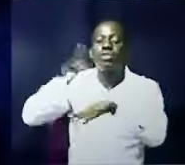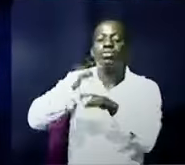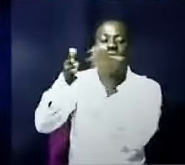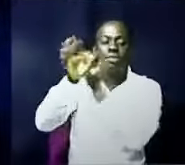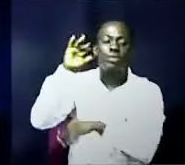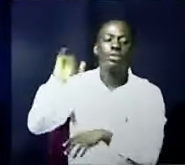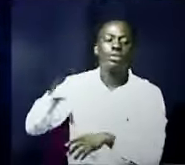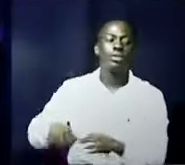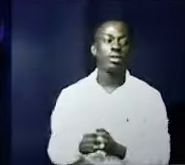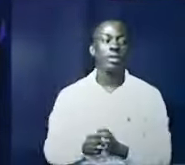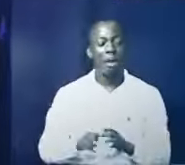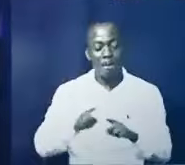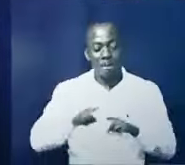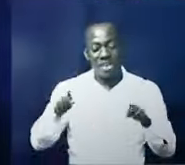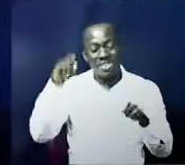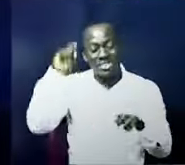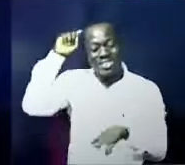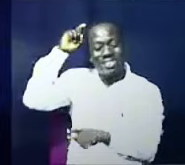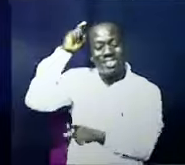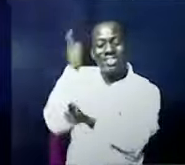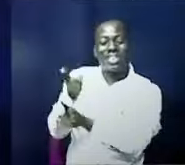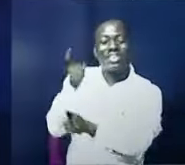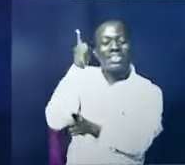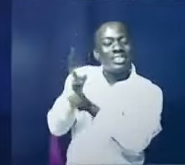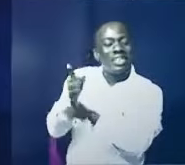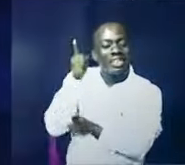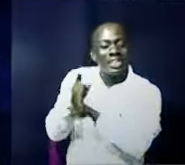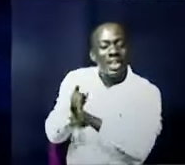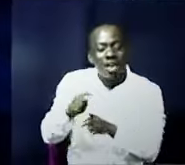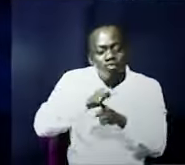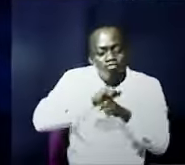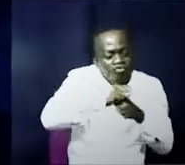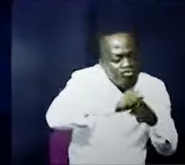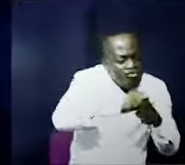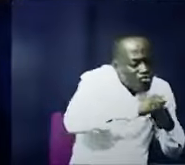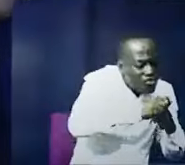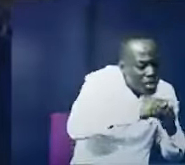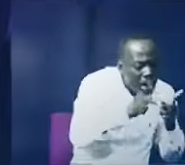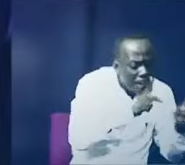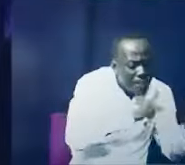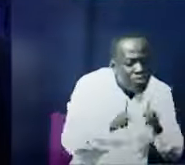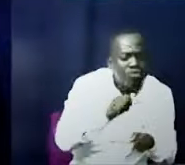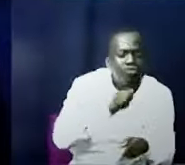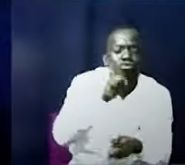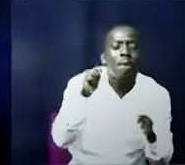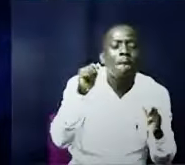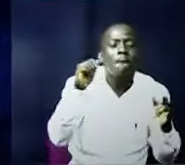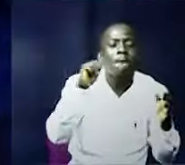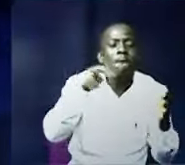But just equipping people does not mean that they will deliver.